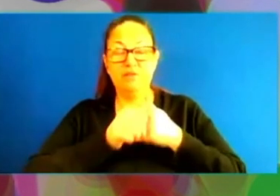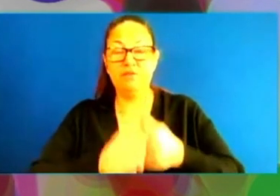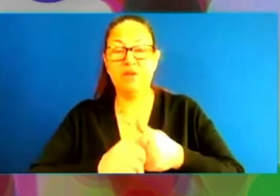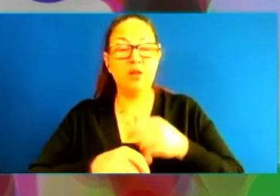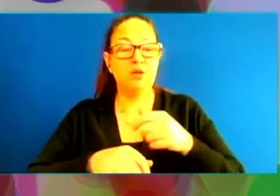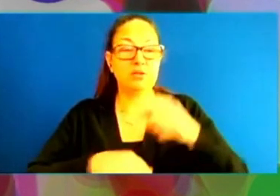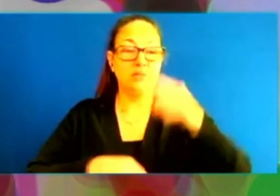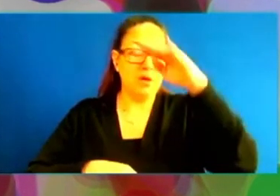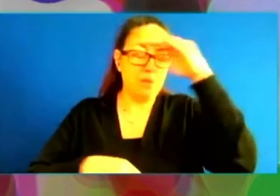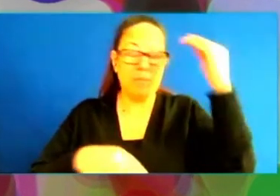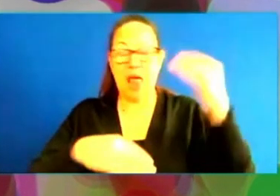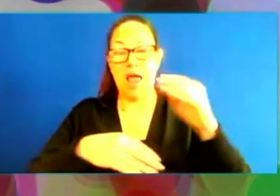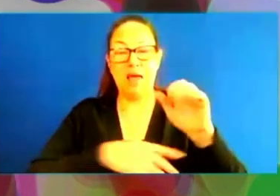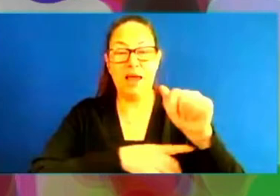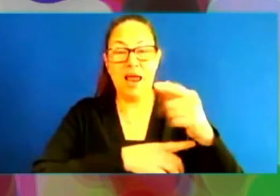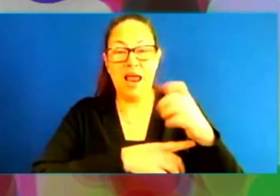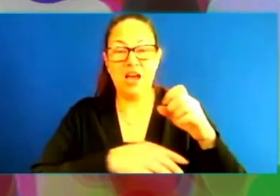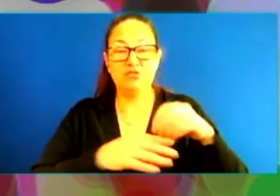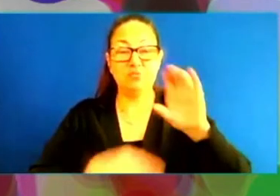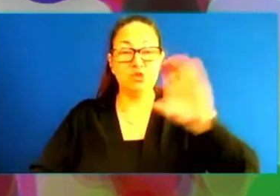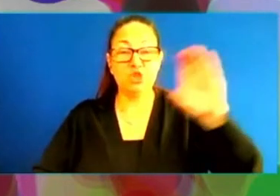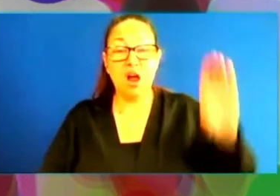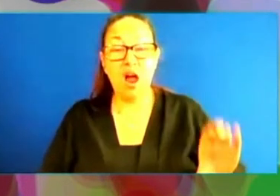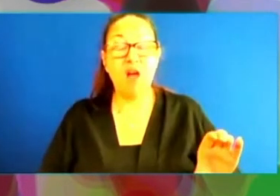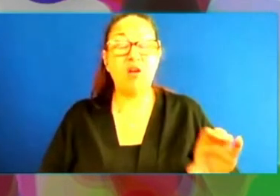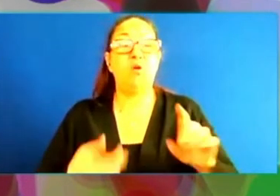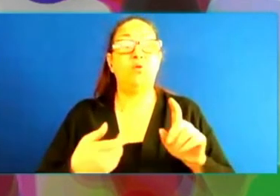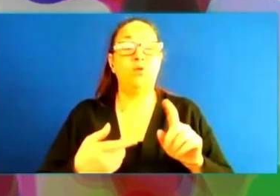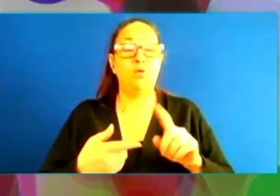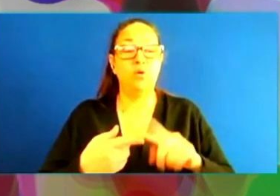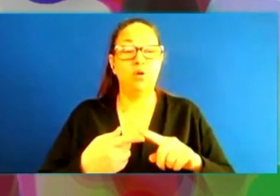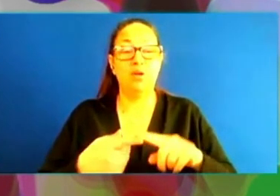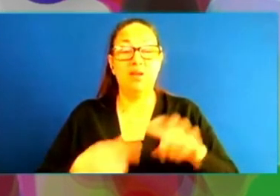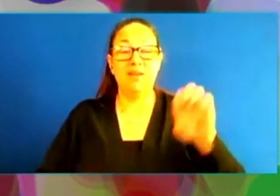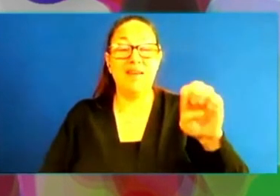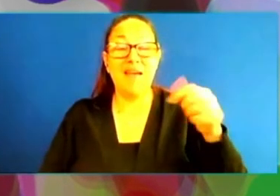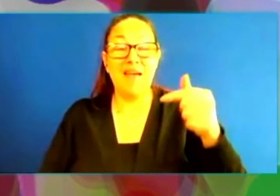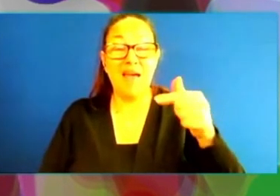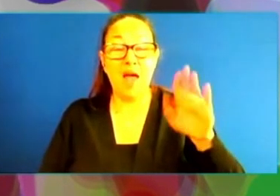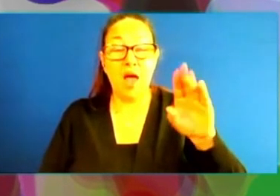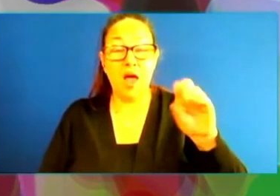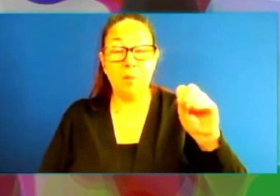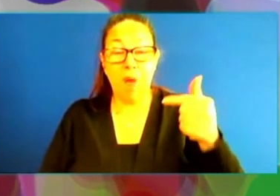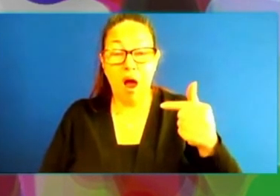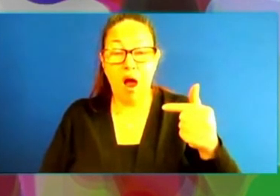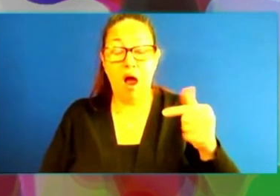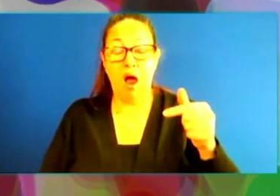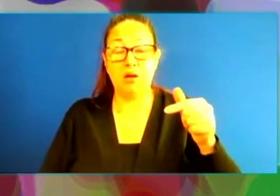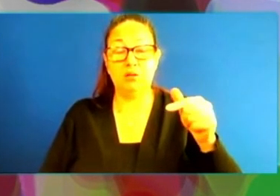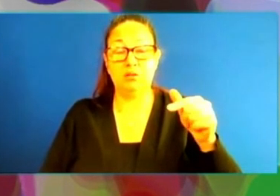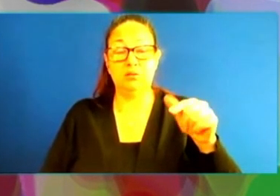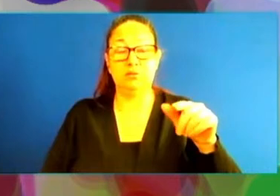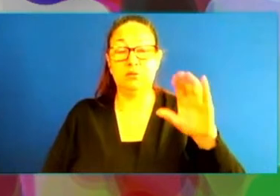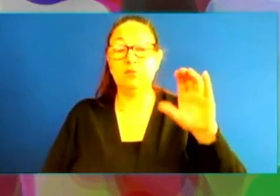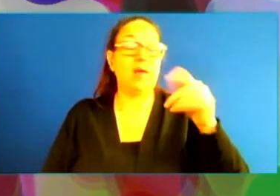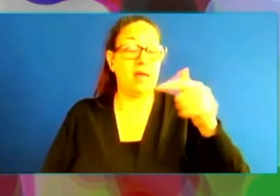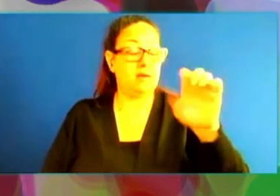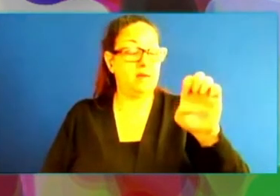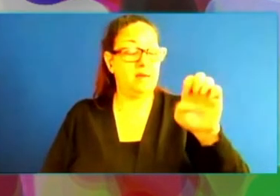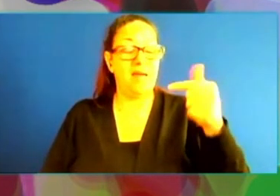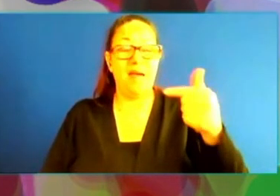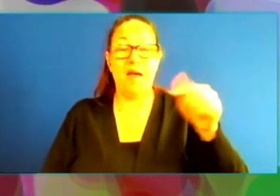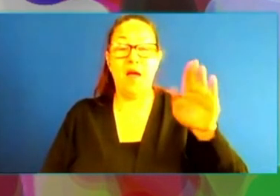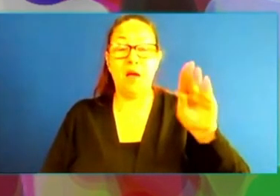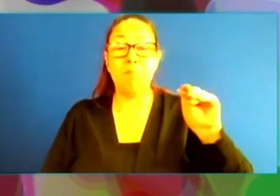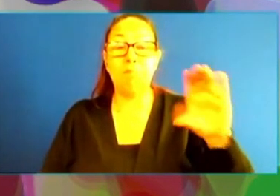Only. This event builds on the legacy of EGBOC, East Coast Black Age of Comics Convention, which continues to the present,